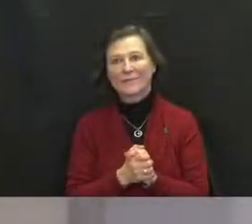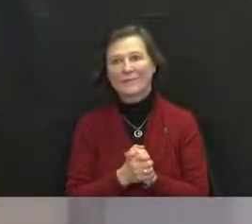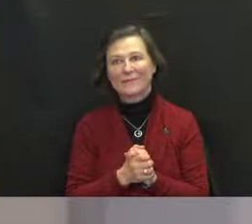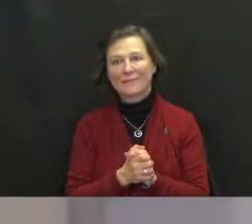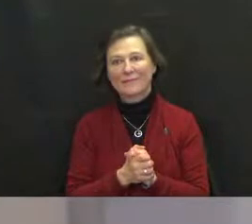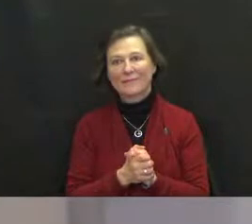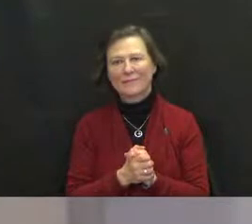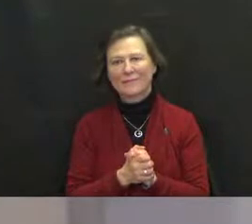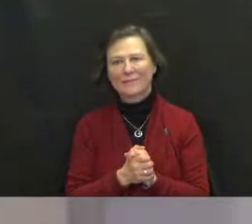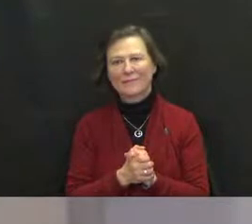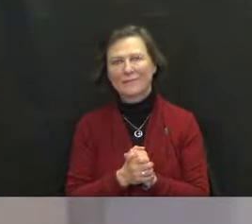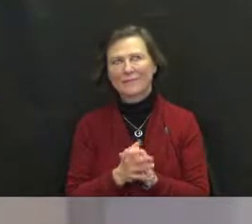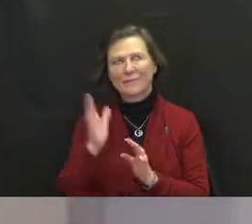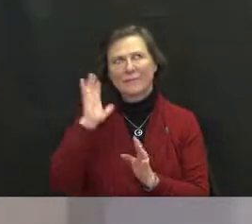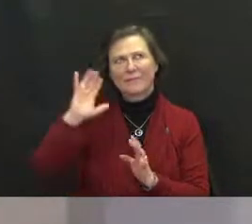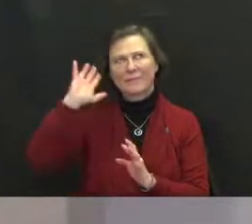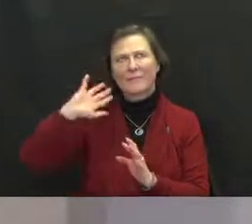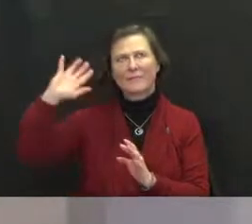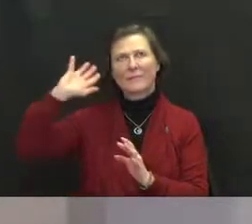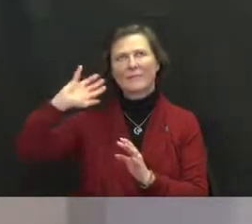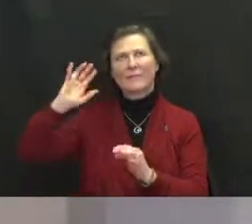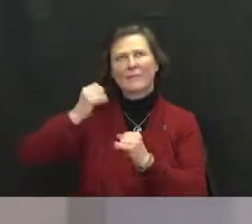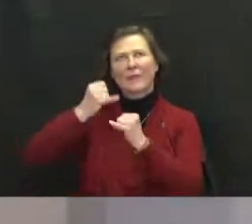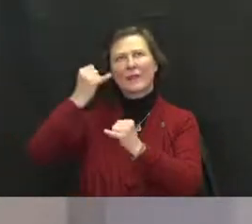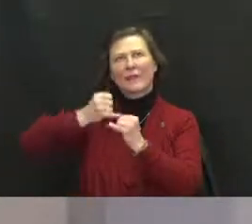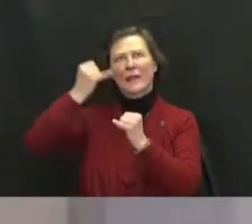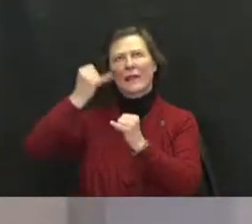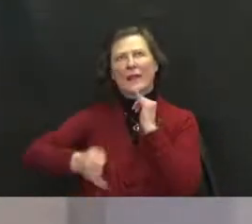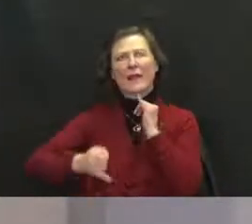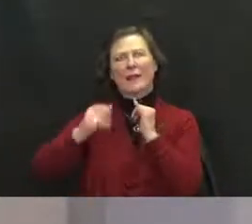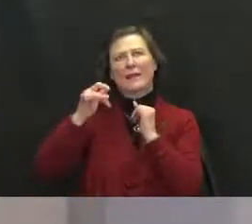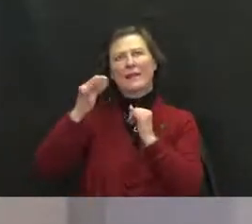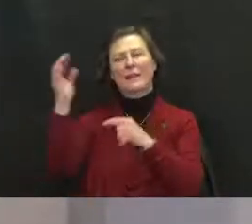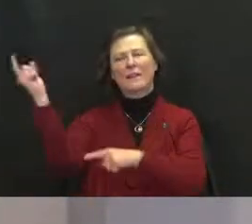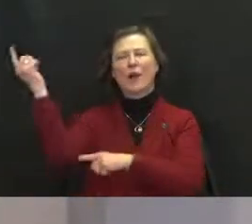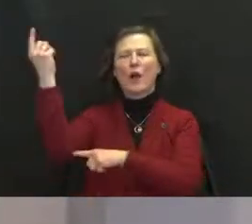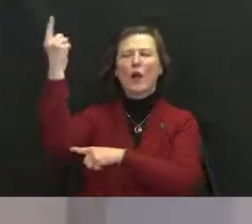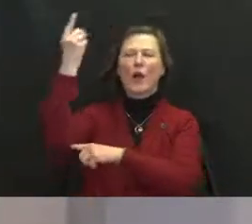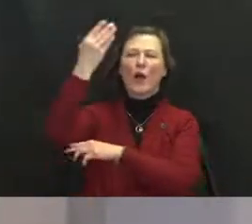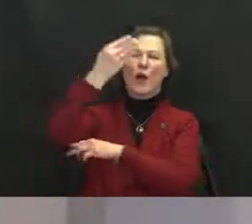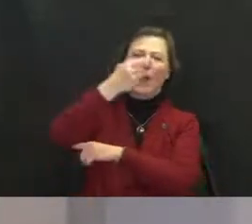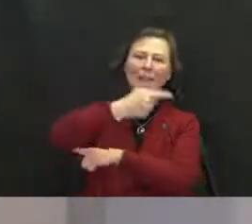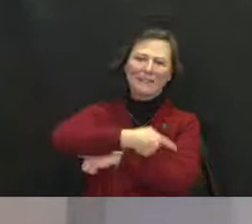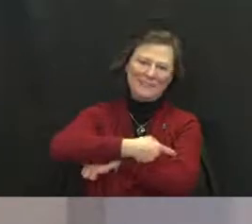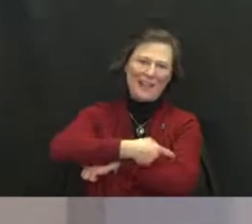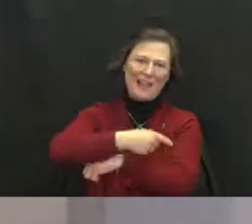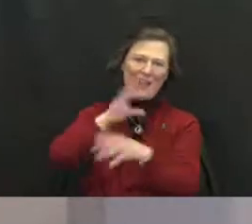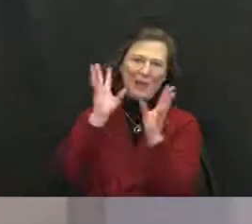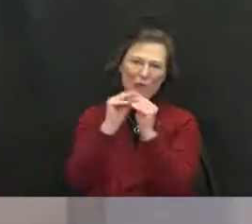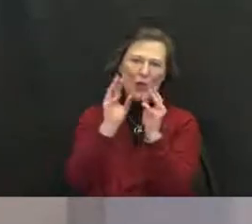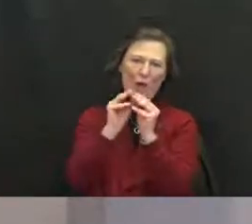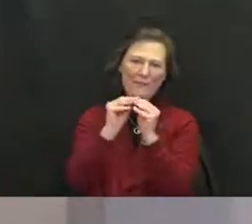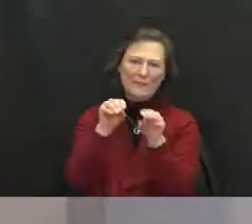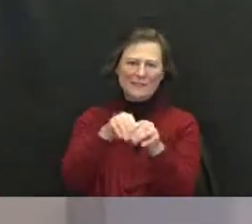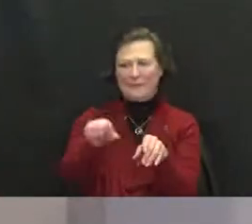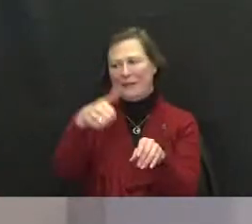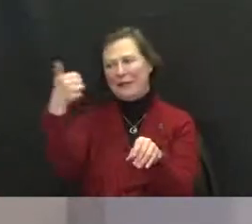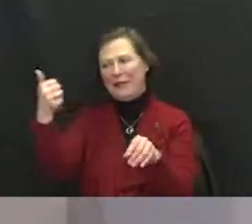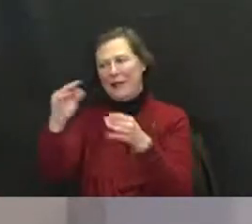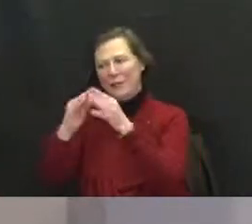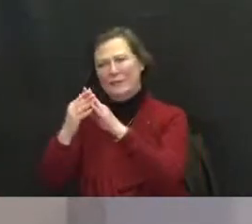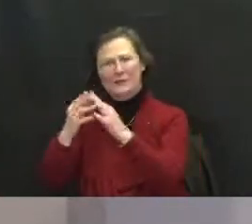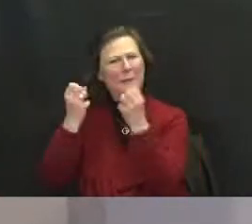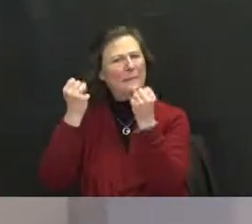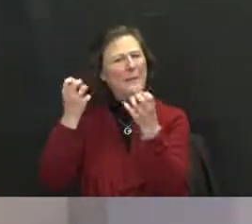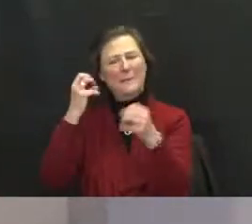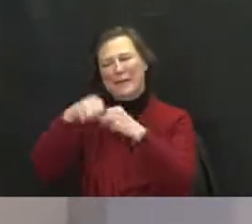It was the end of a long day at a conference I was attending in another city many years ago.